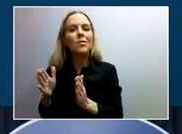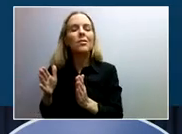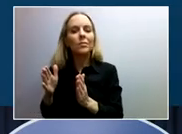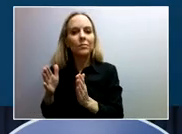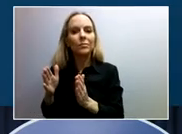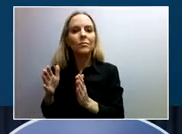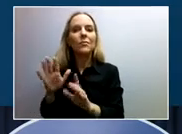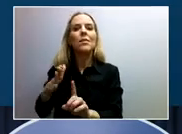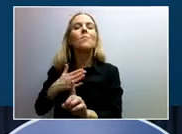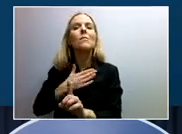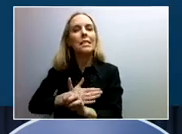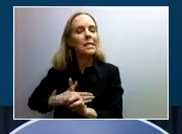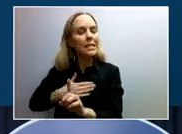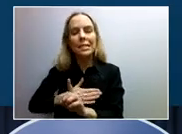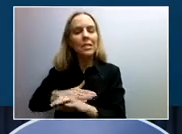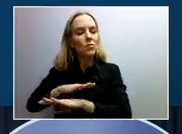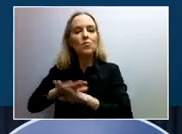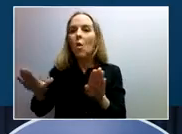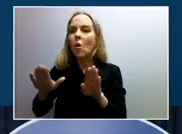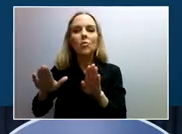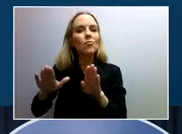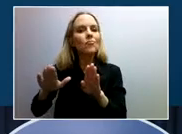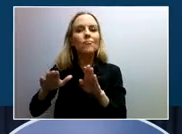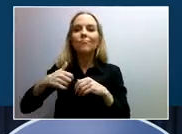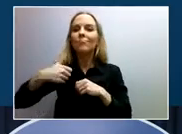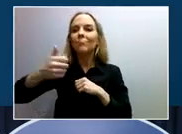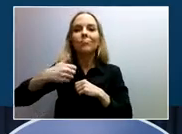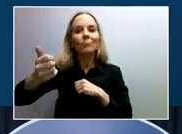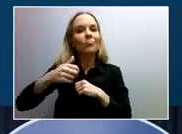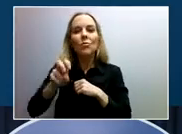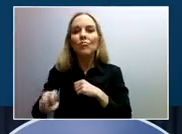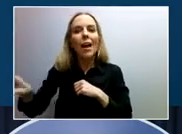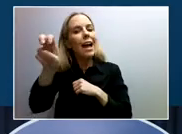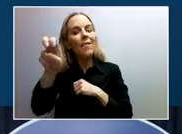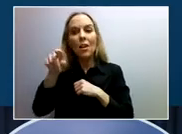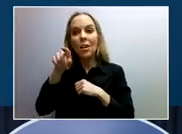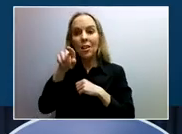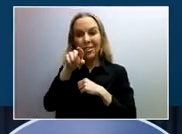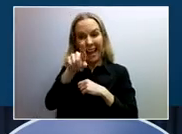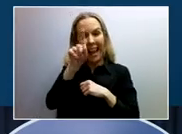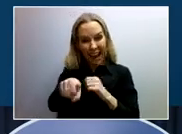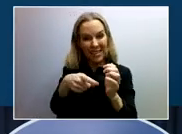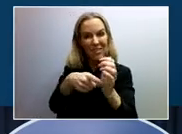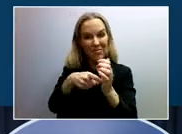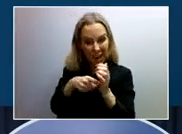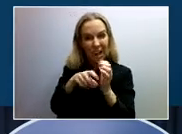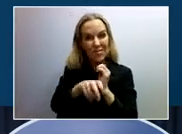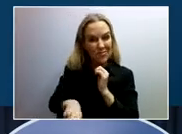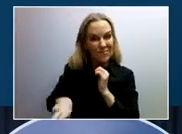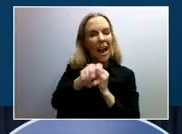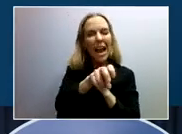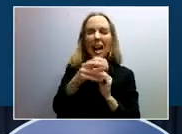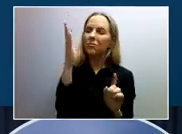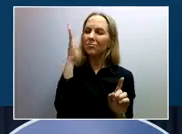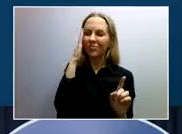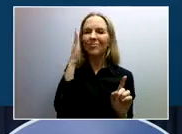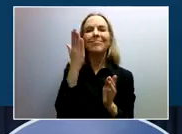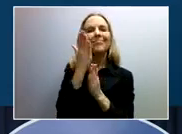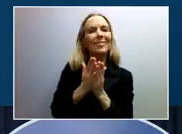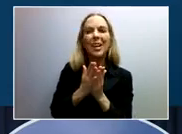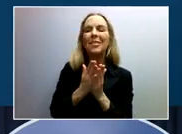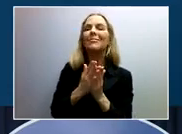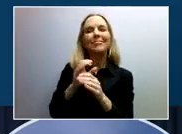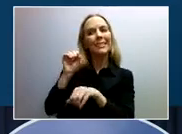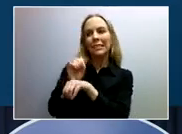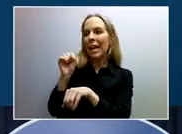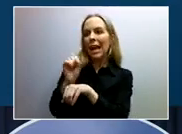please don't travel. If you are an essential worker and you have to travel, because some of the jobs simply cannot stop.